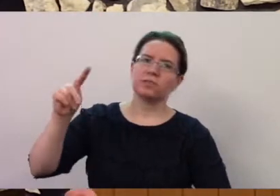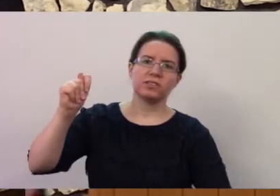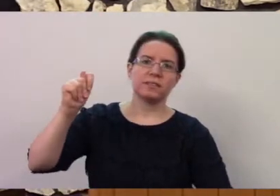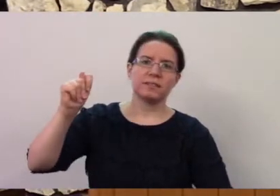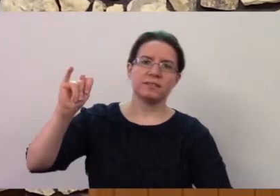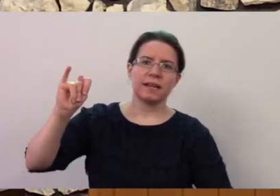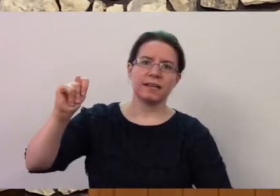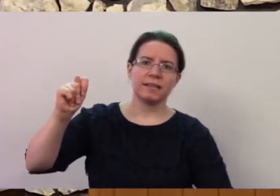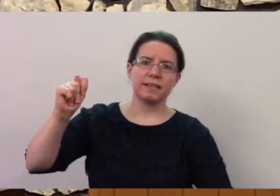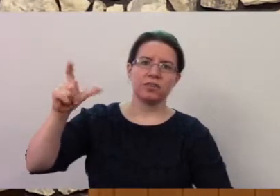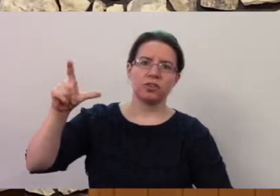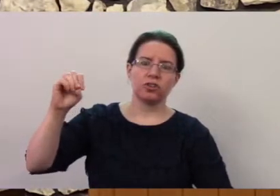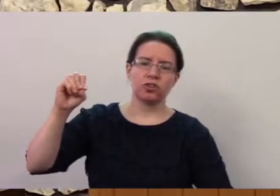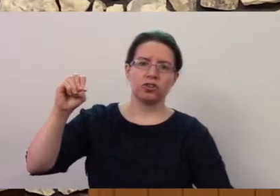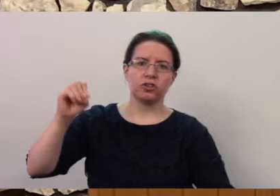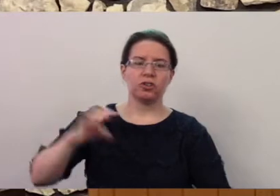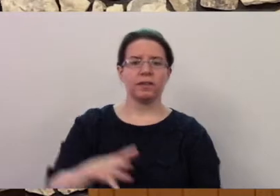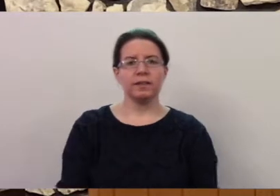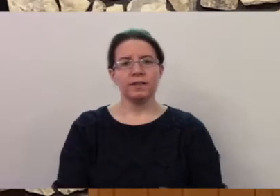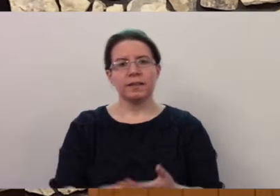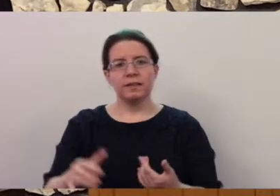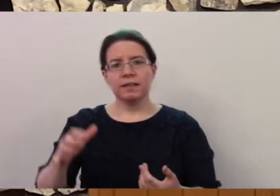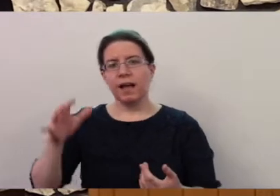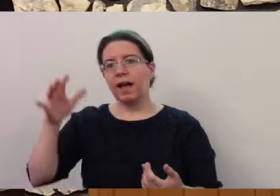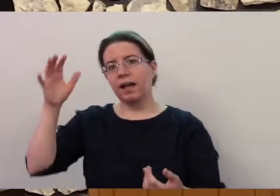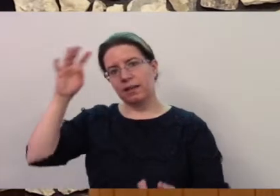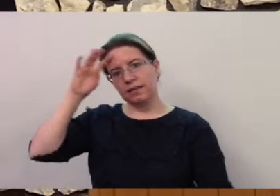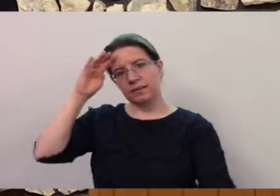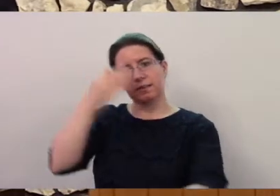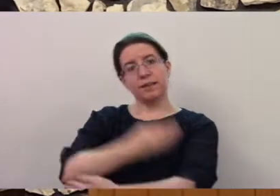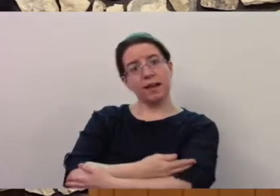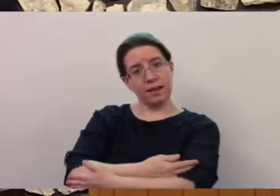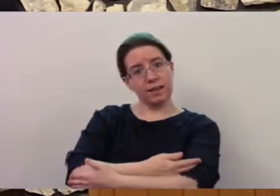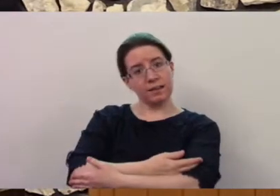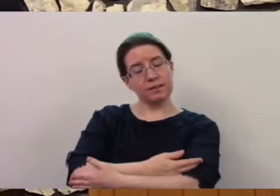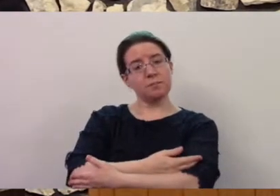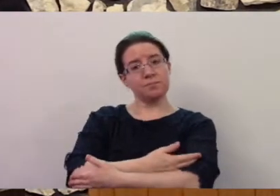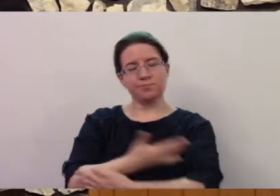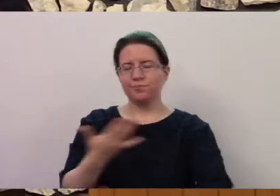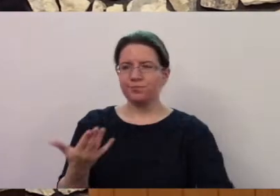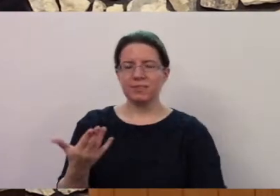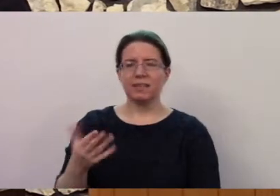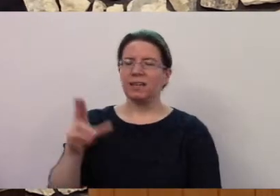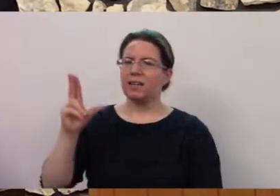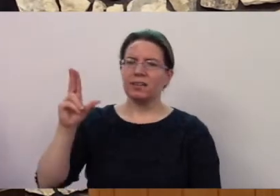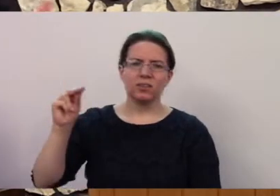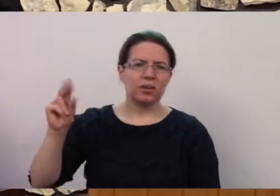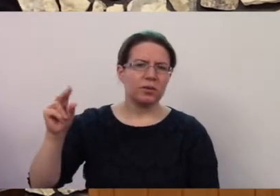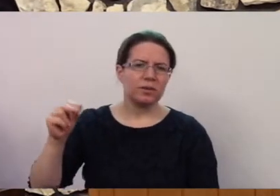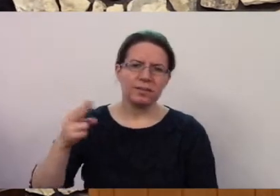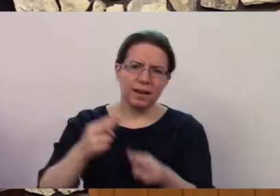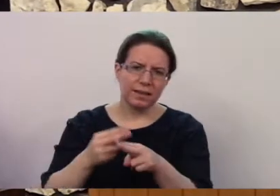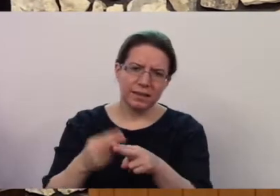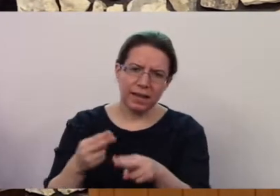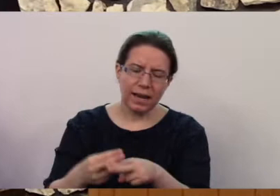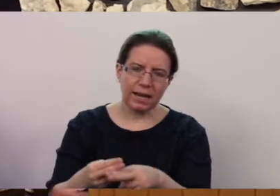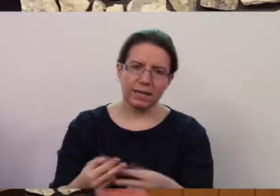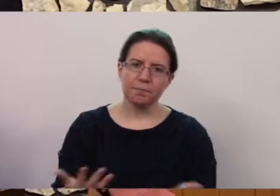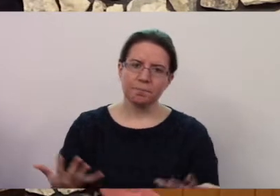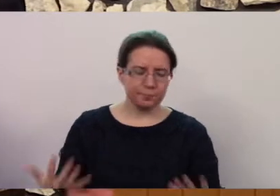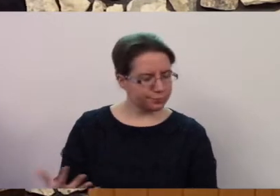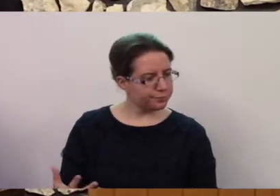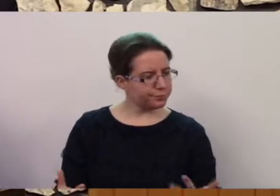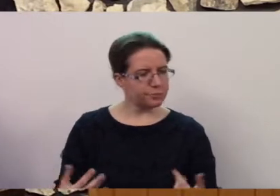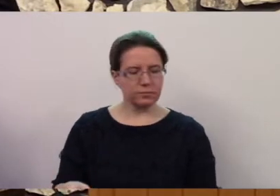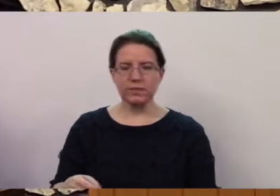just a title. That's a title of what he was. The Holy Ghost, that he is a spirit. That